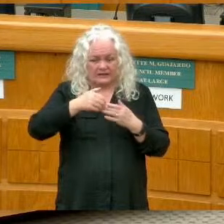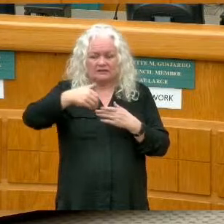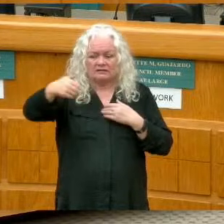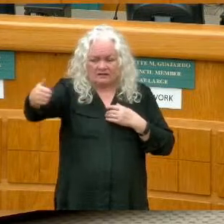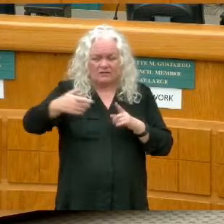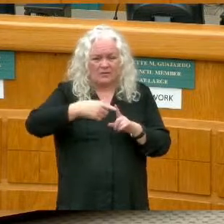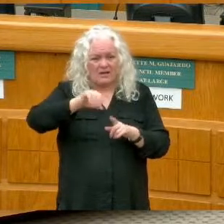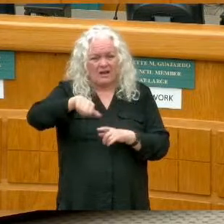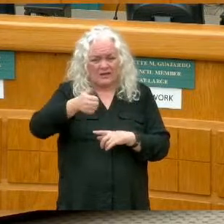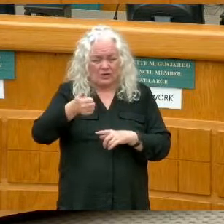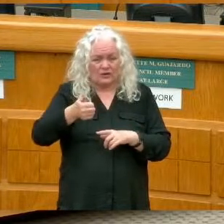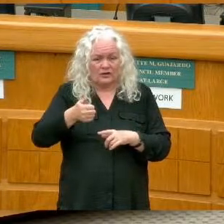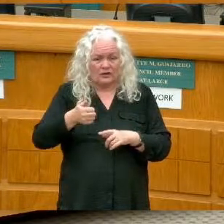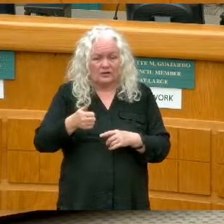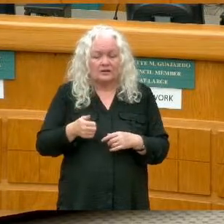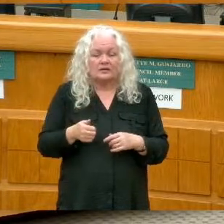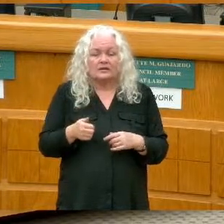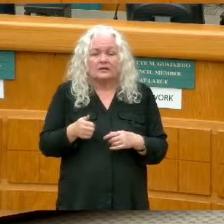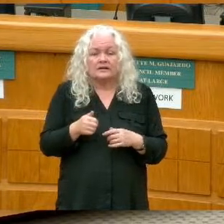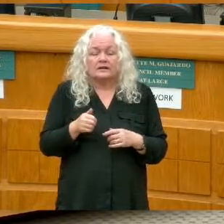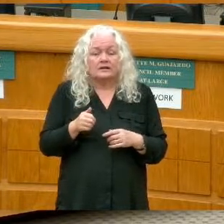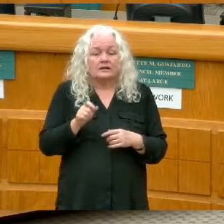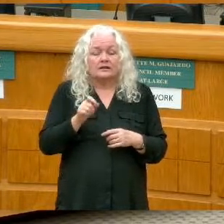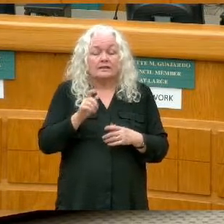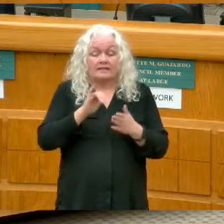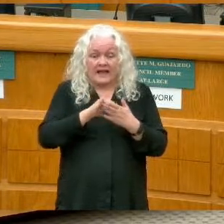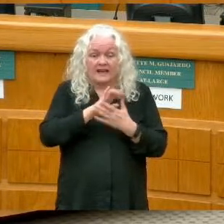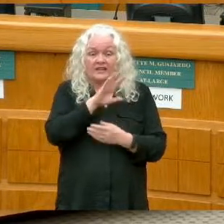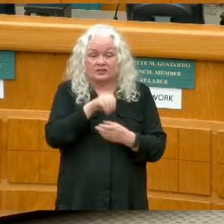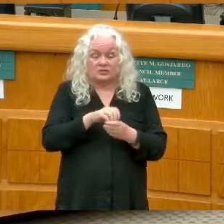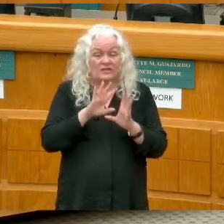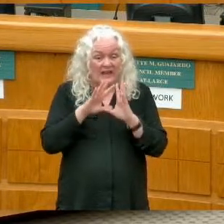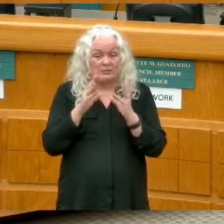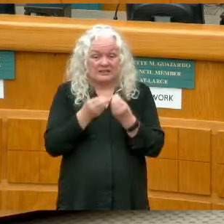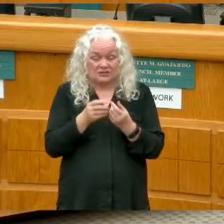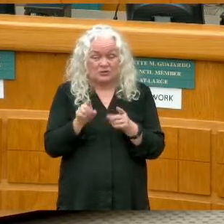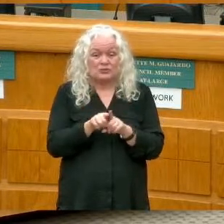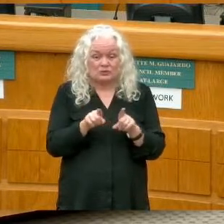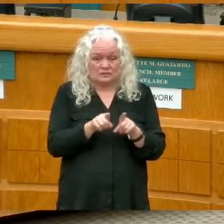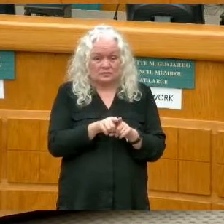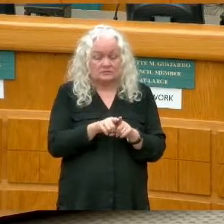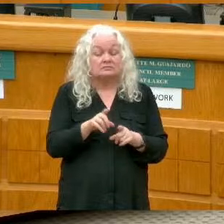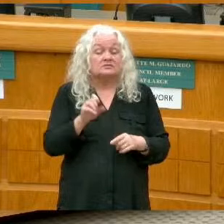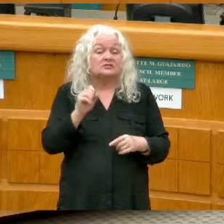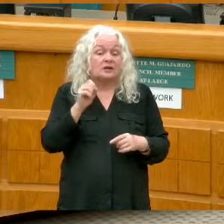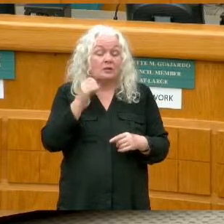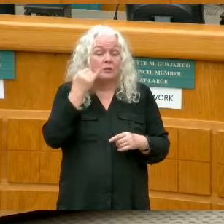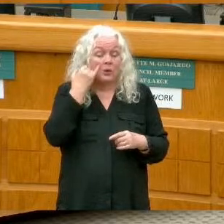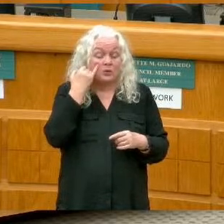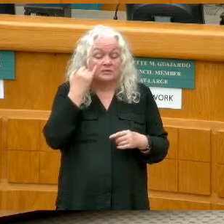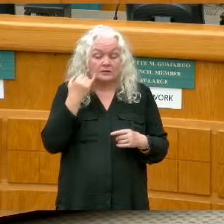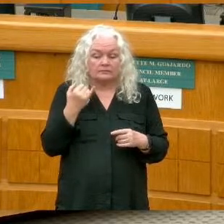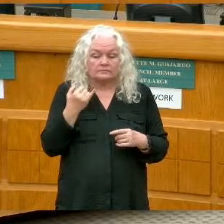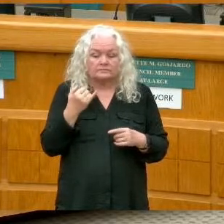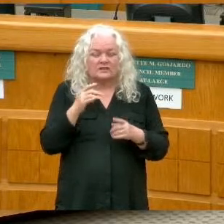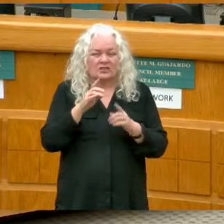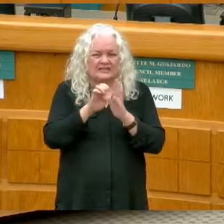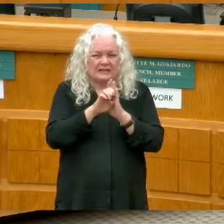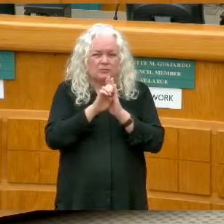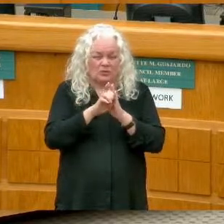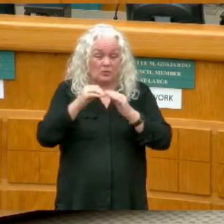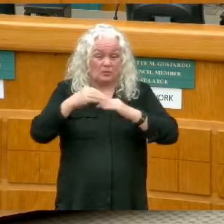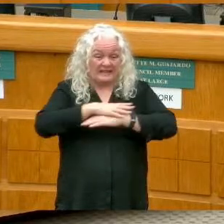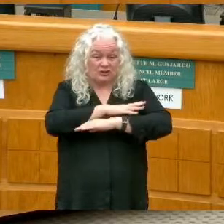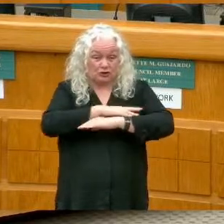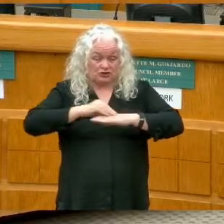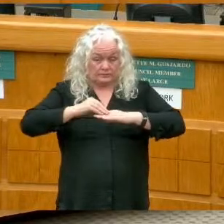others when in those groupings of 10. This does include families. Okay, so let's use the example of the